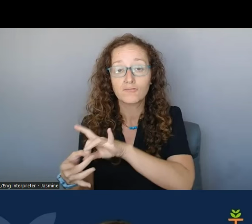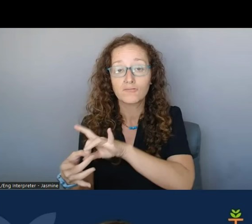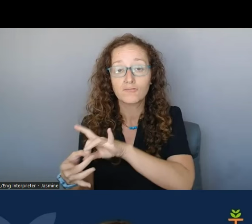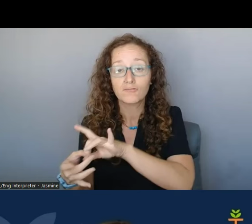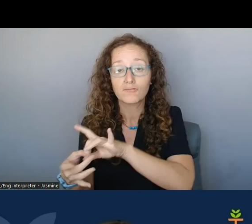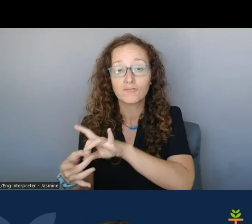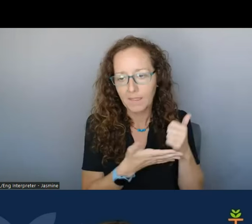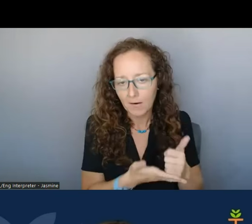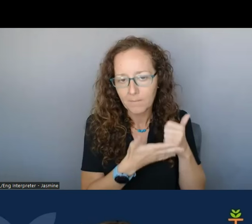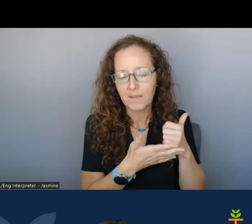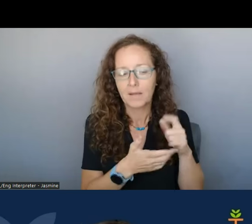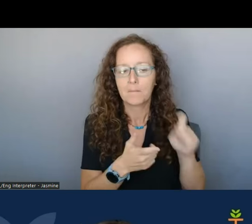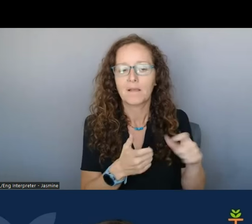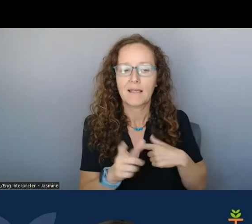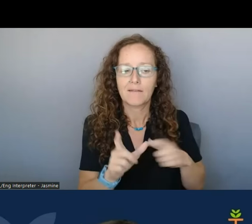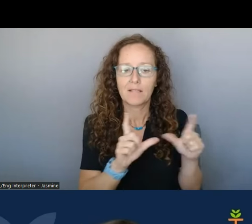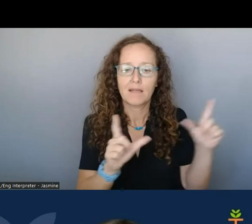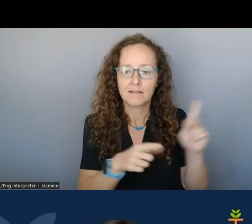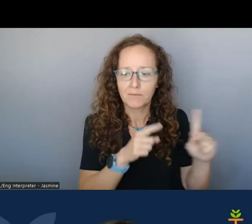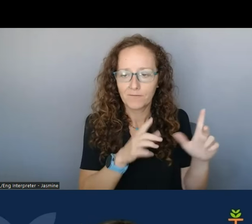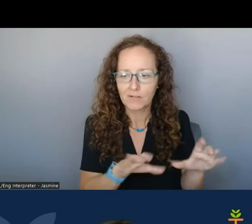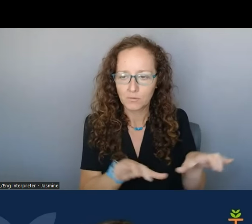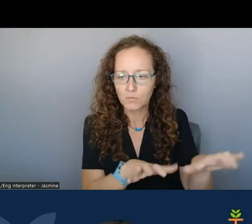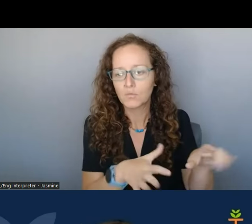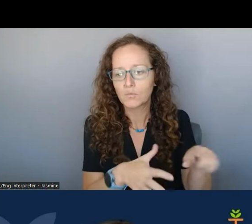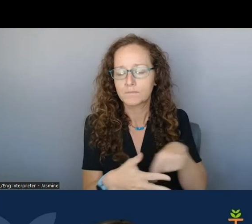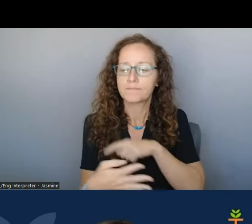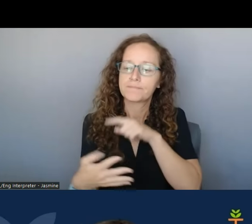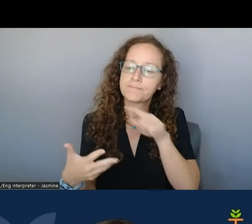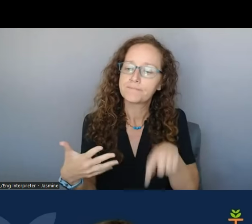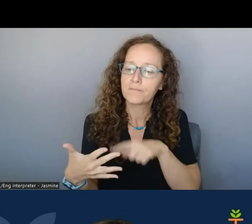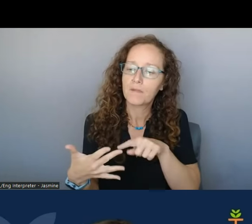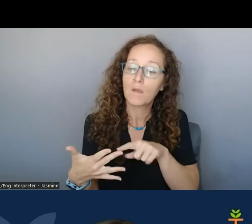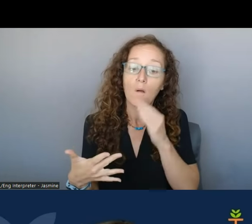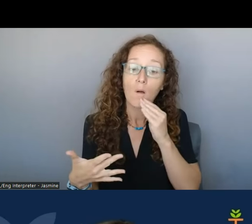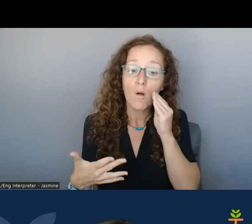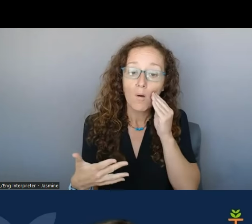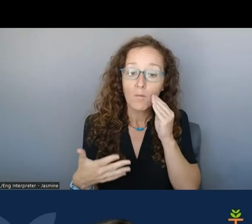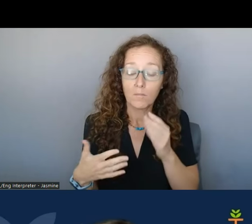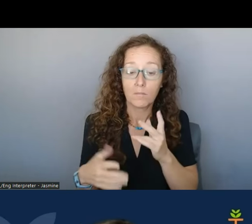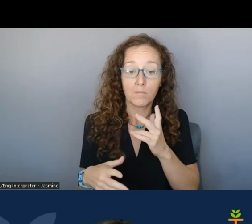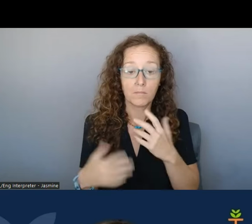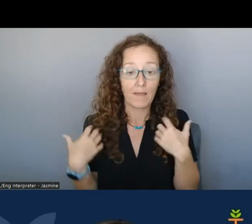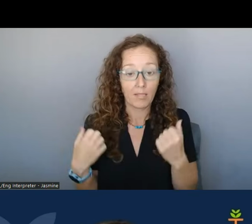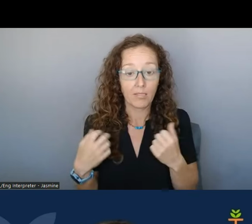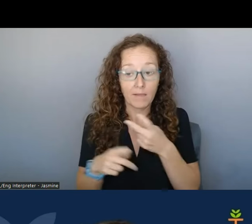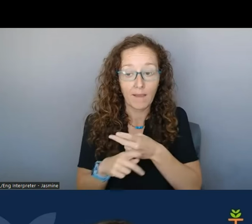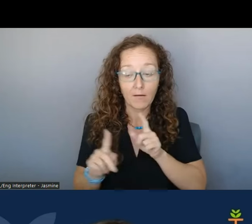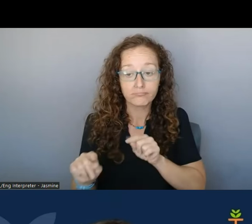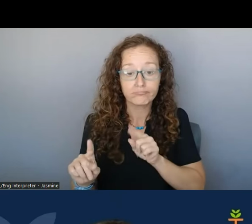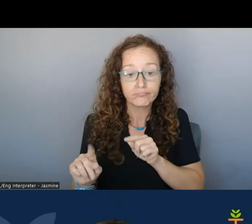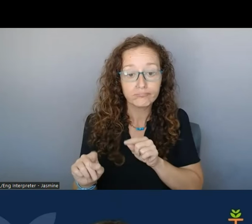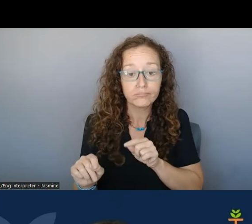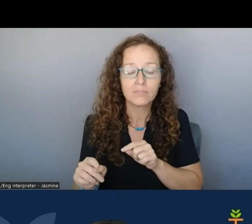Then we have home health care. Again, some stringent requirements here. You have to be homebound, which also has to be certified by